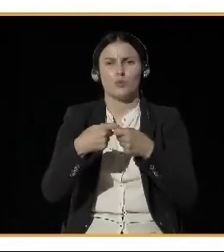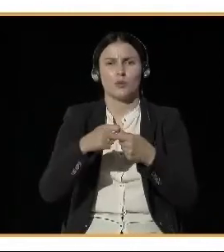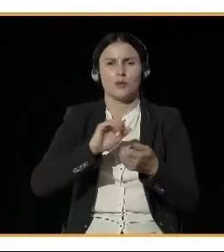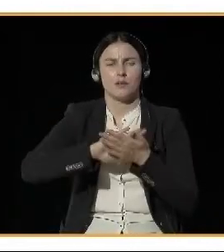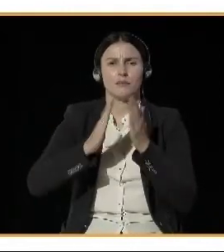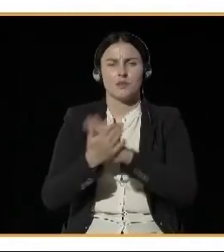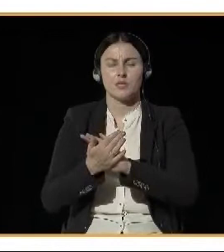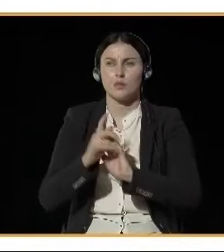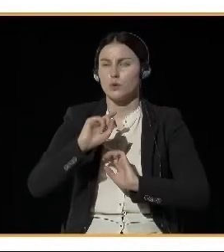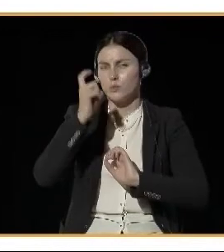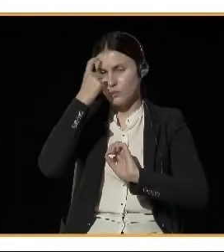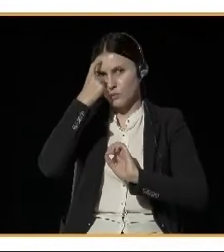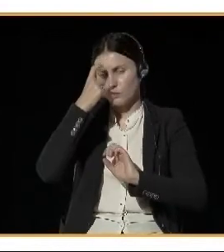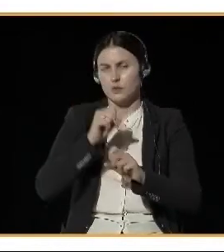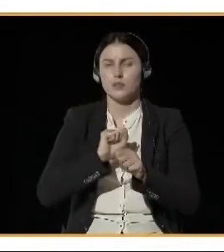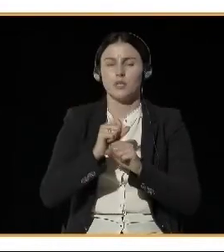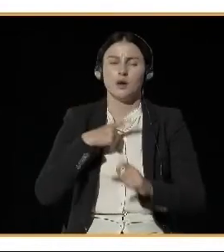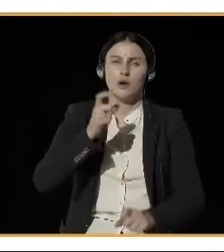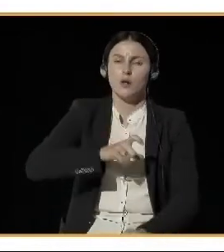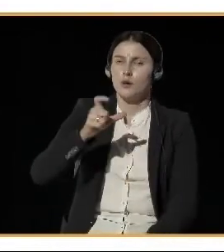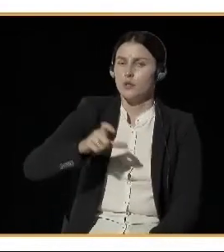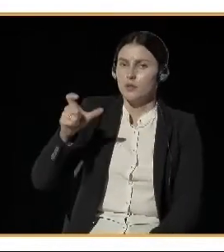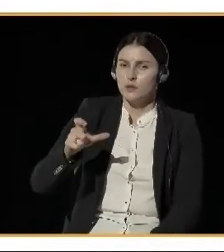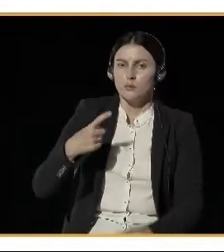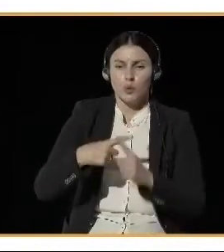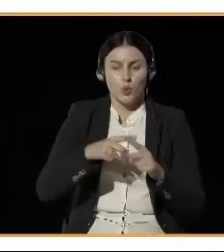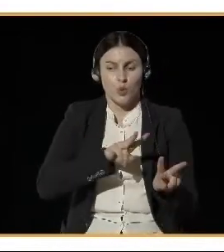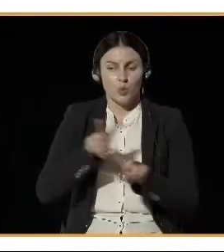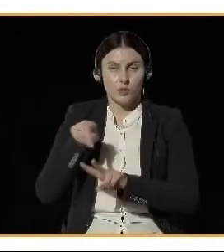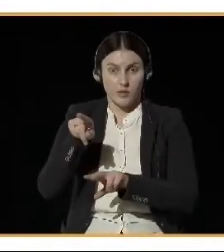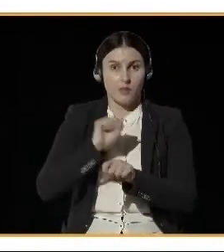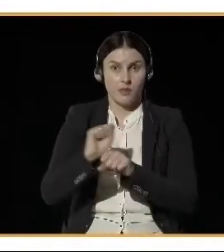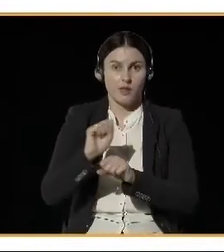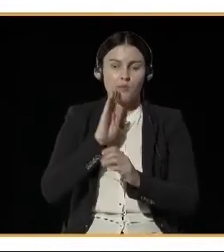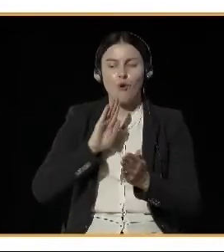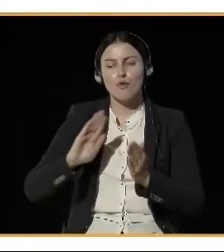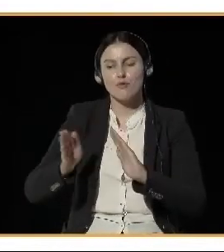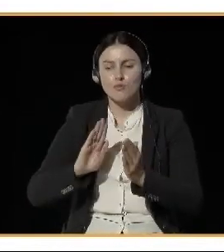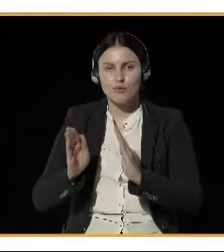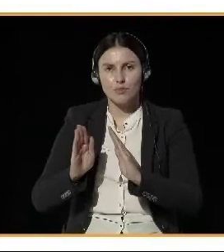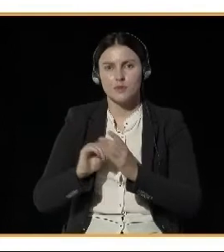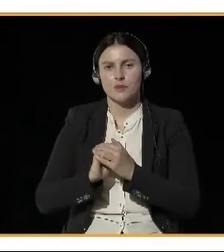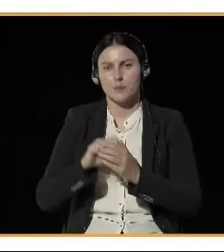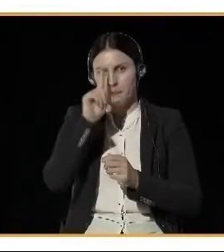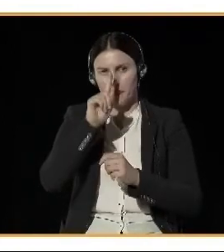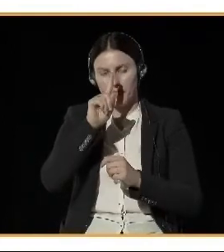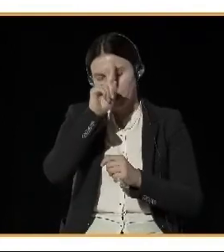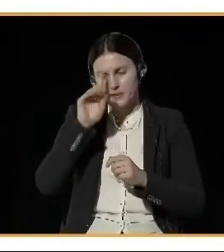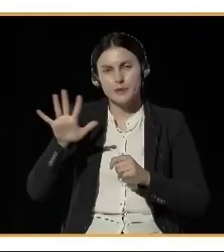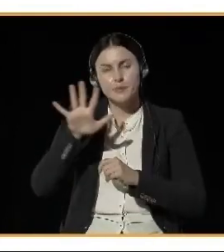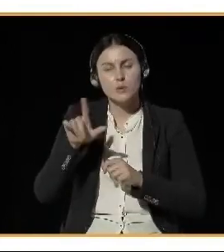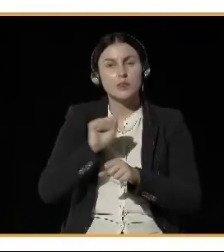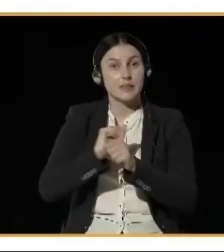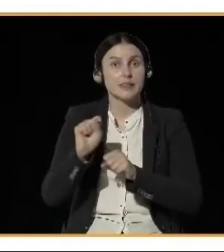people at an early retirement age, which, thanks to a large amount of free time and sufficiently good health, can be involved